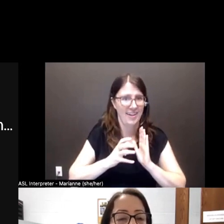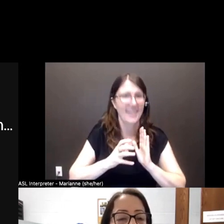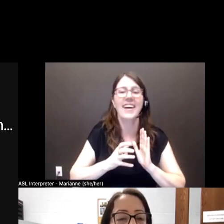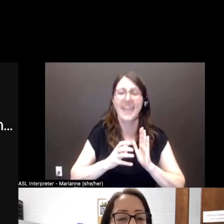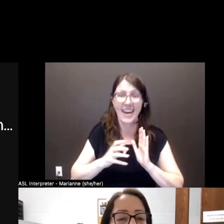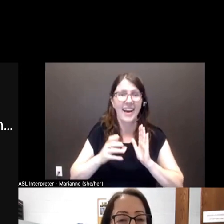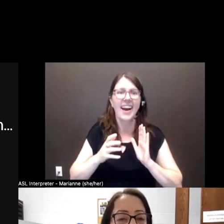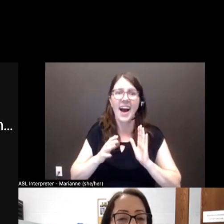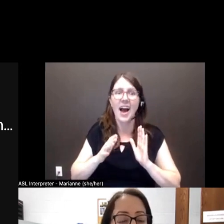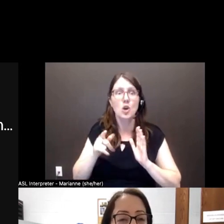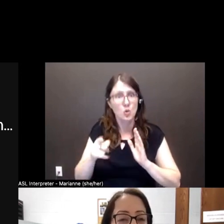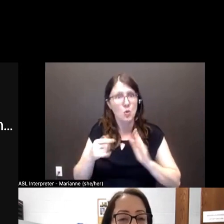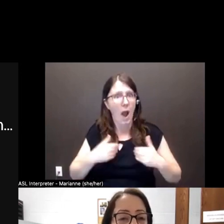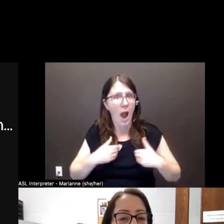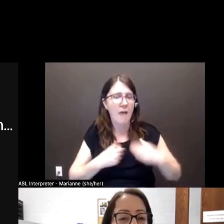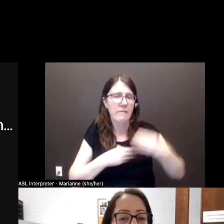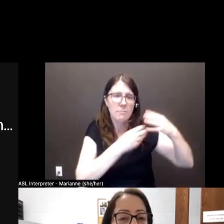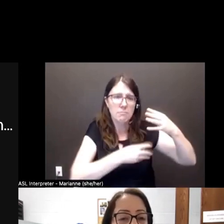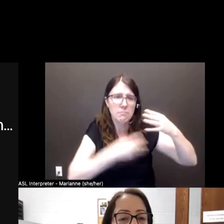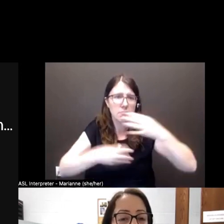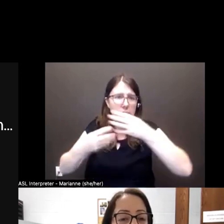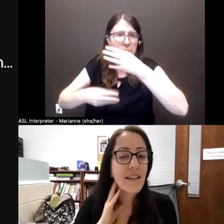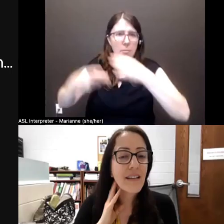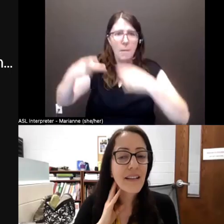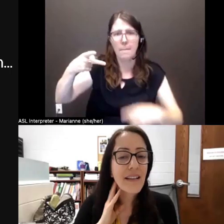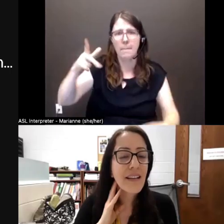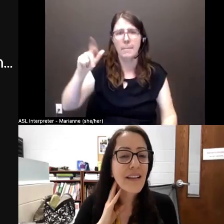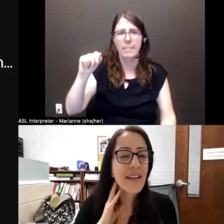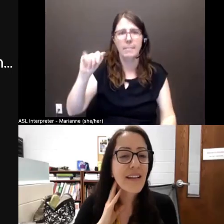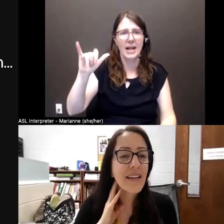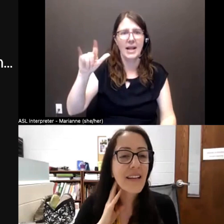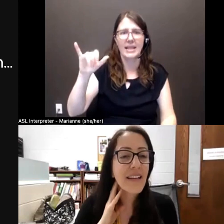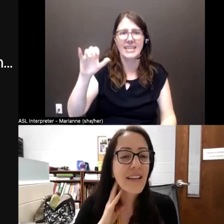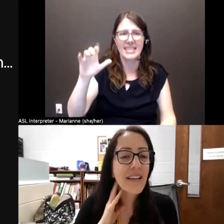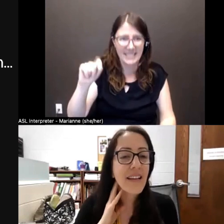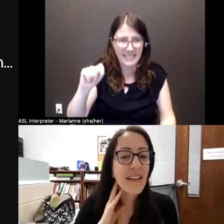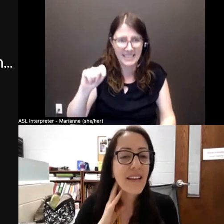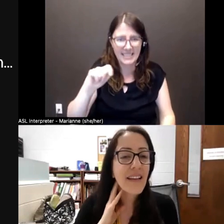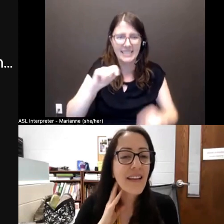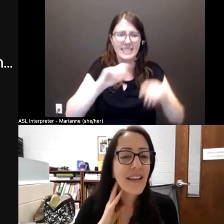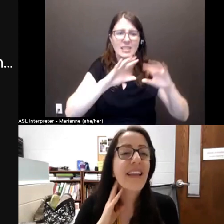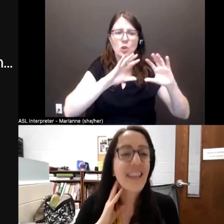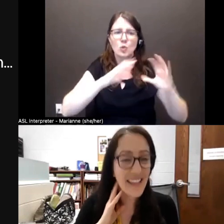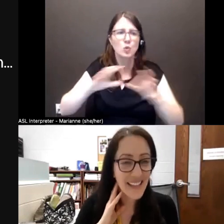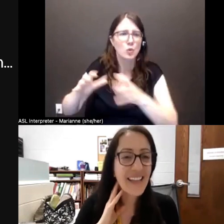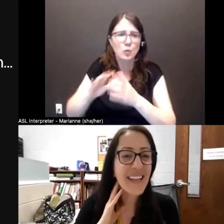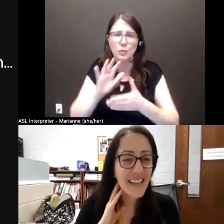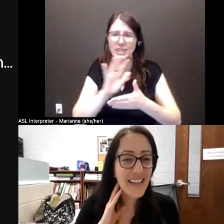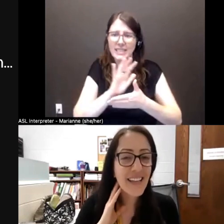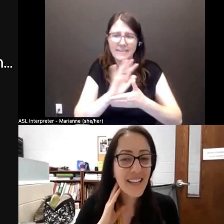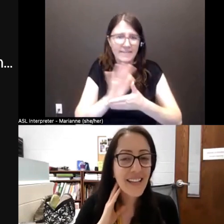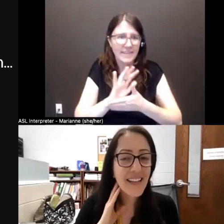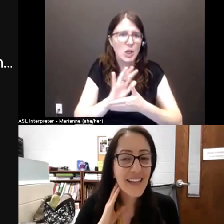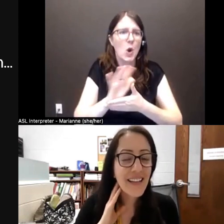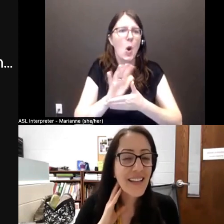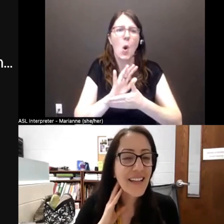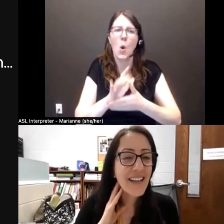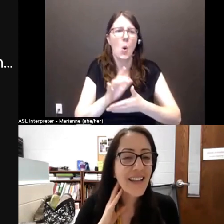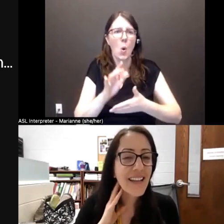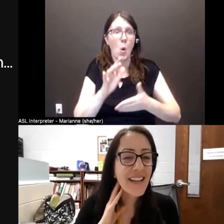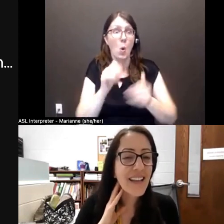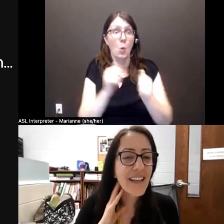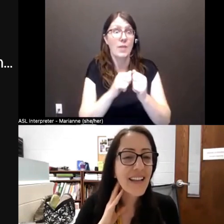actually putting what you're focusing on in the video. So even the graphics, right, are amazing. Yeah. Thank you.